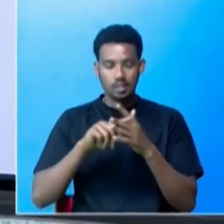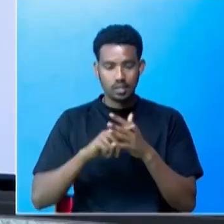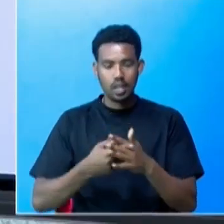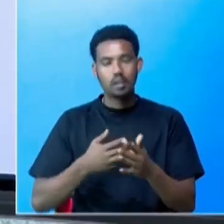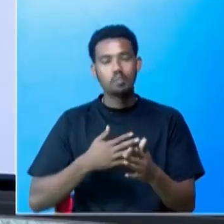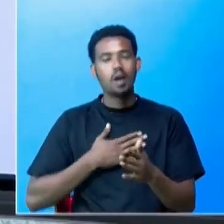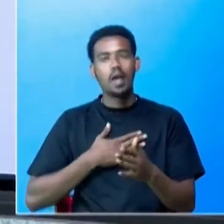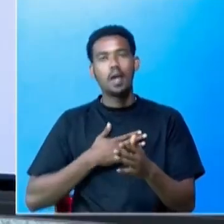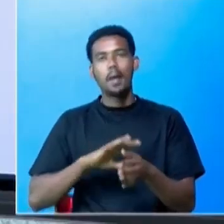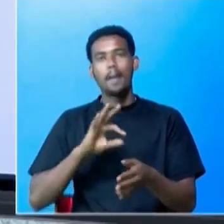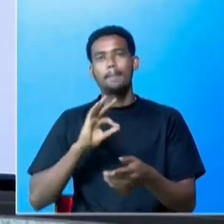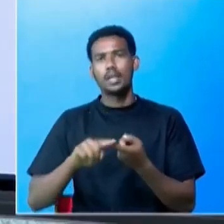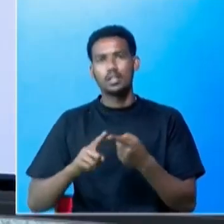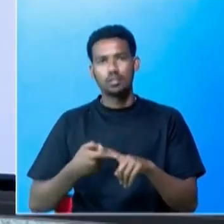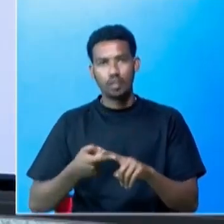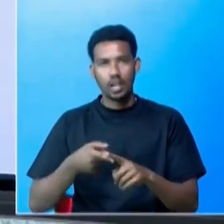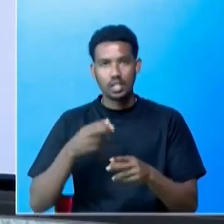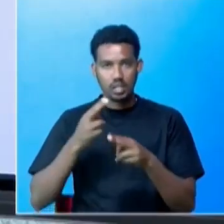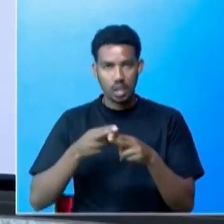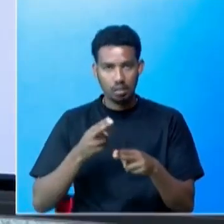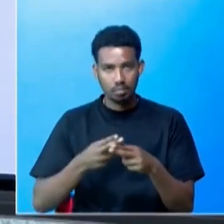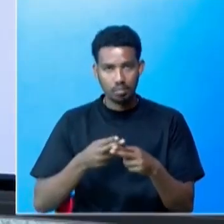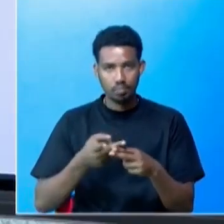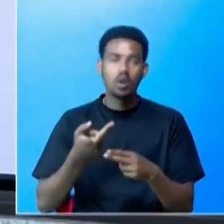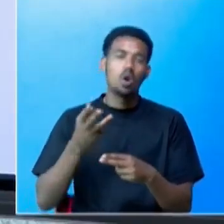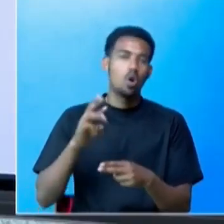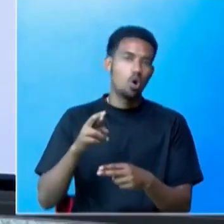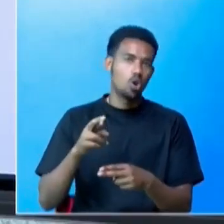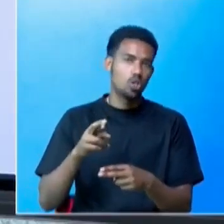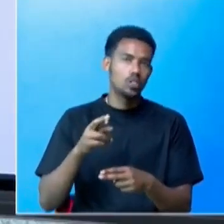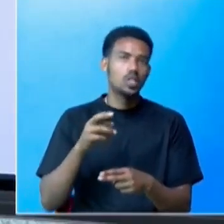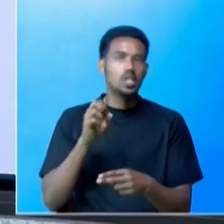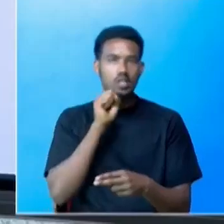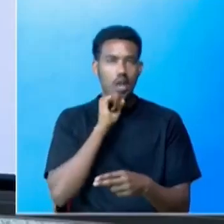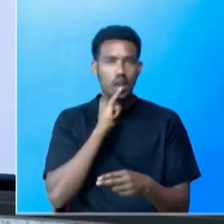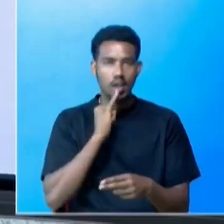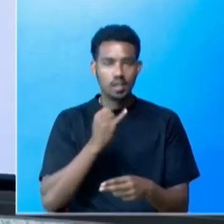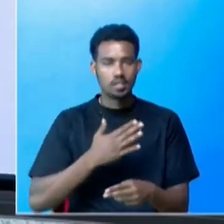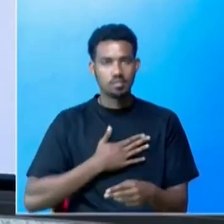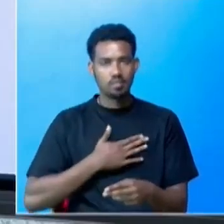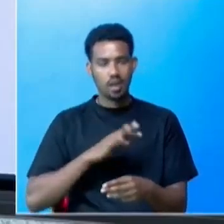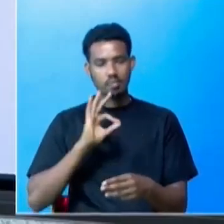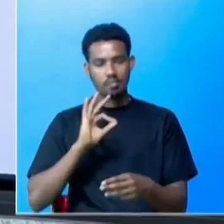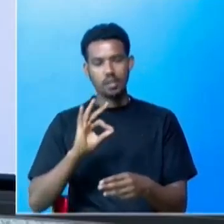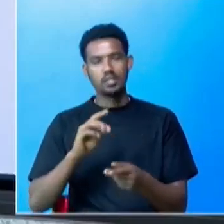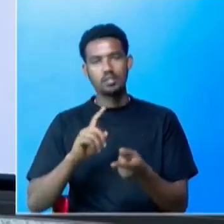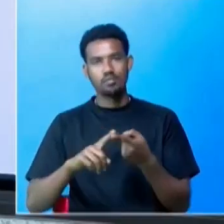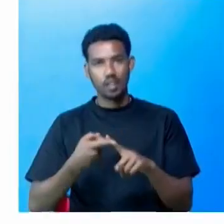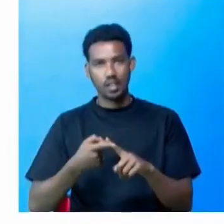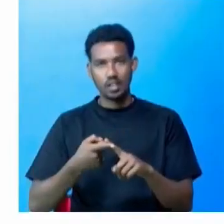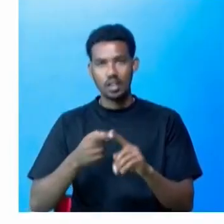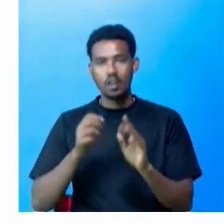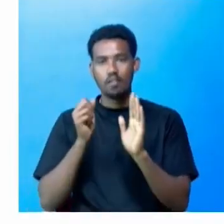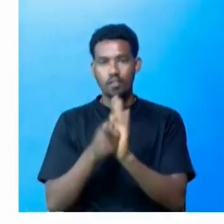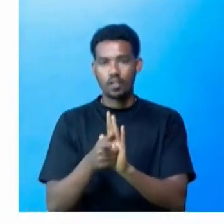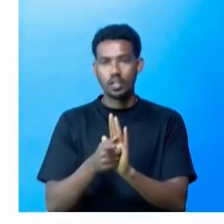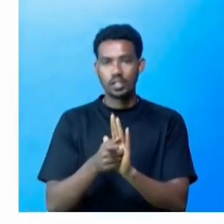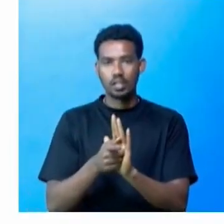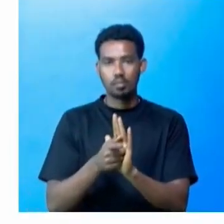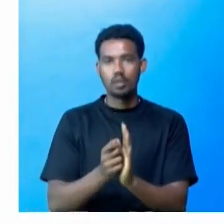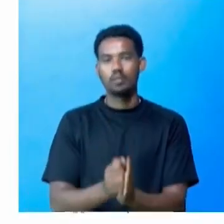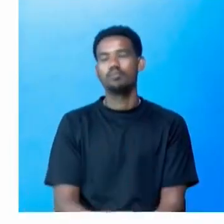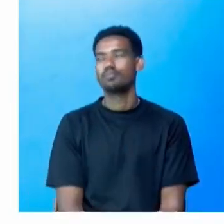friend, like her name. And also, Sarah is my best friend. For example, let us mention this.